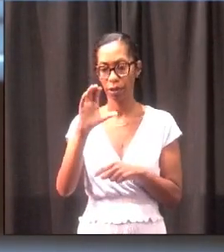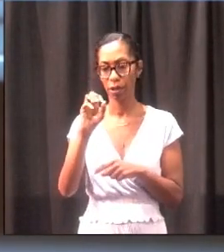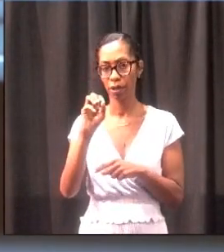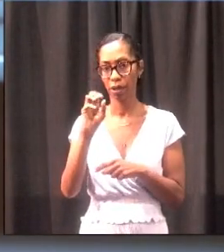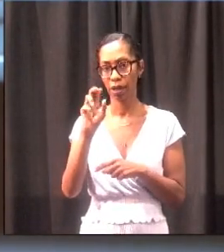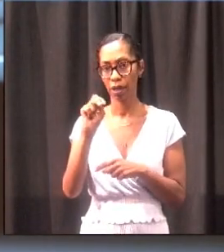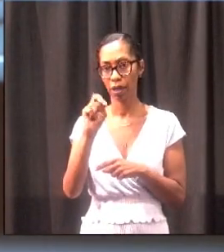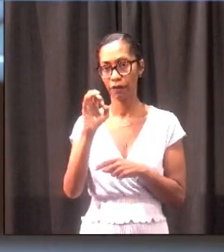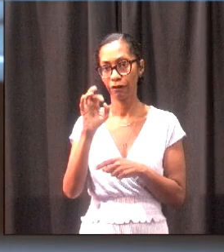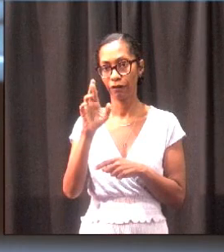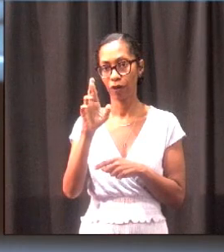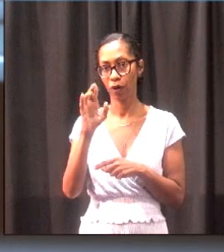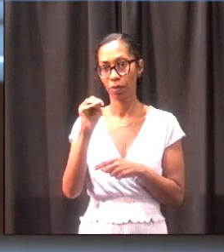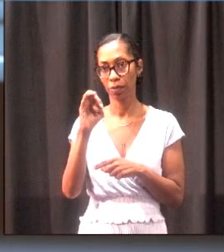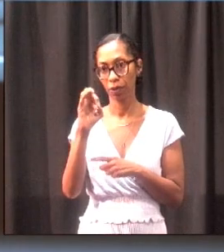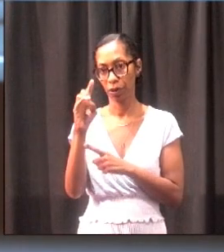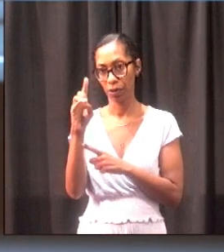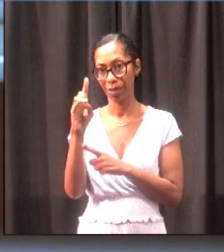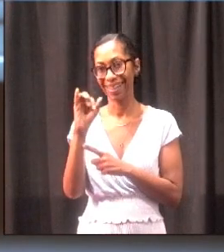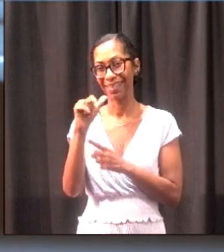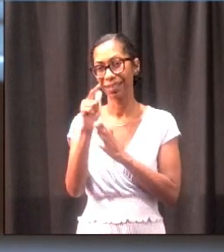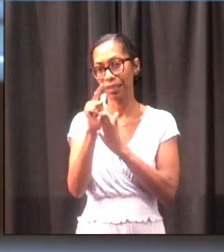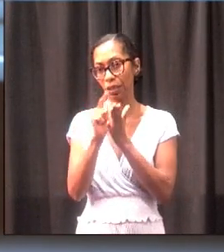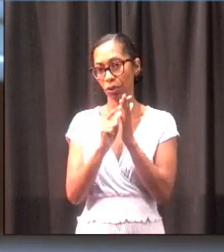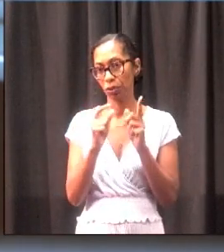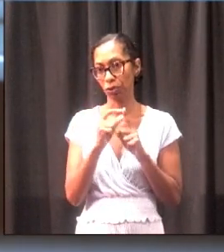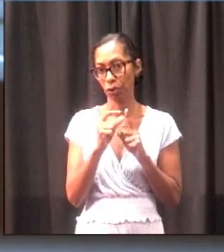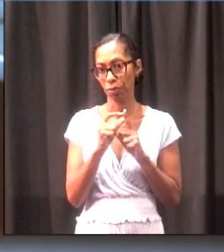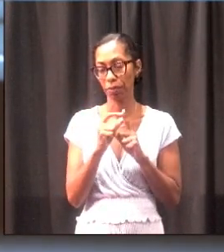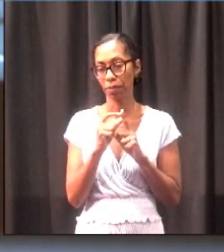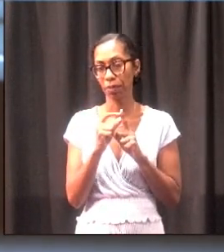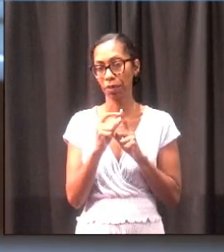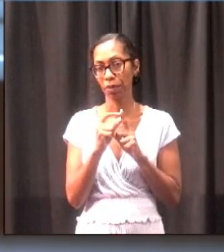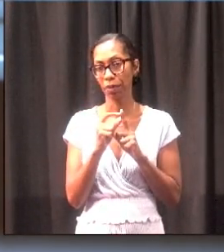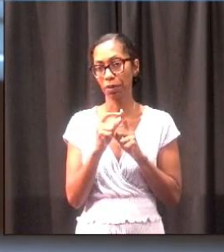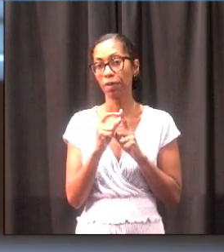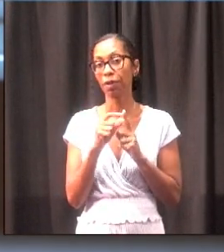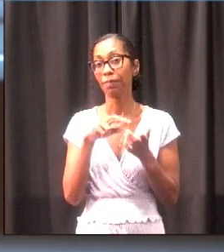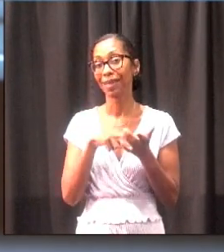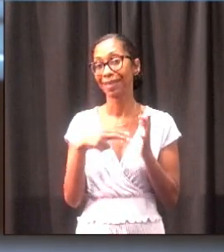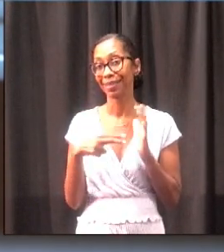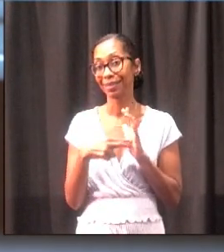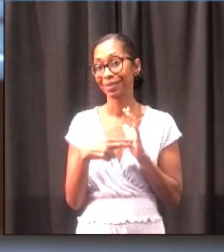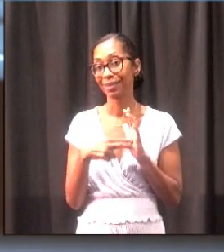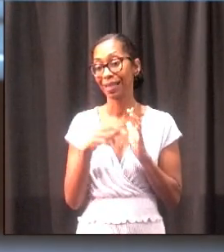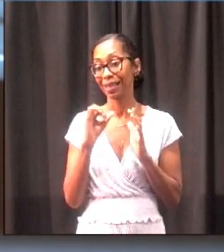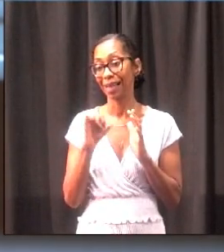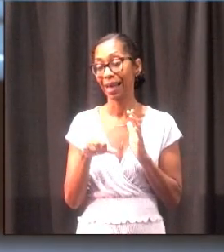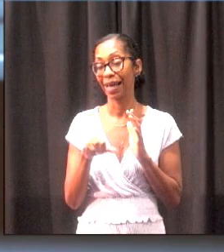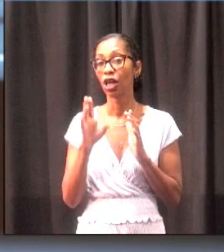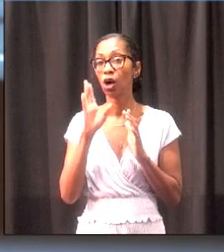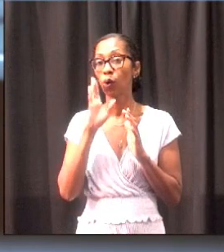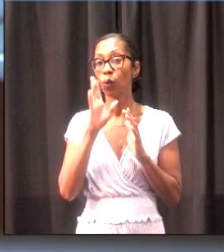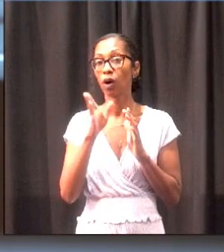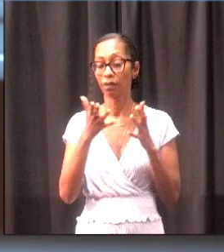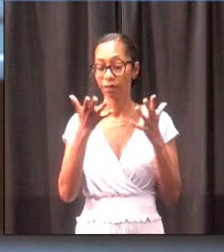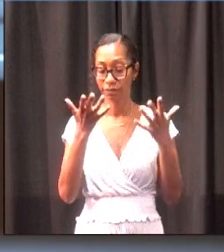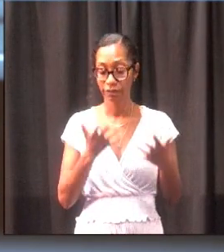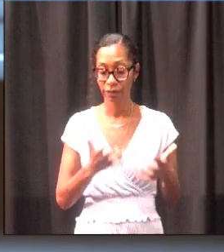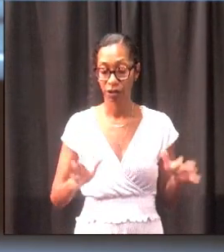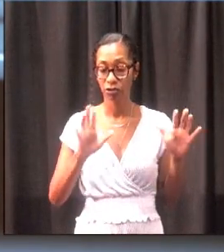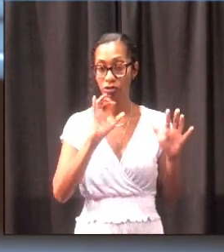legal term that refers to the guarantee that settles the